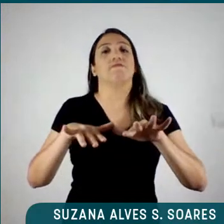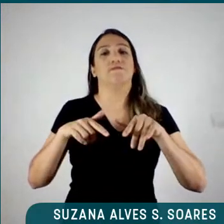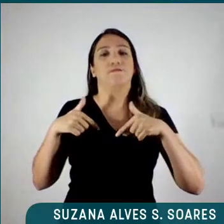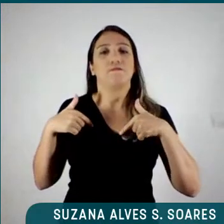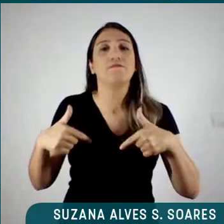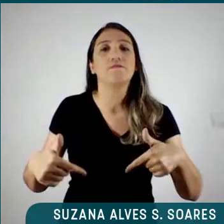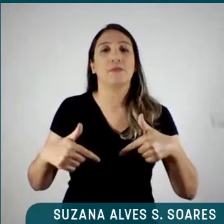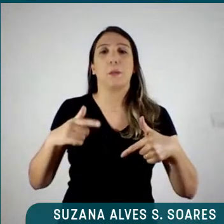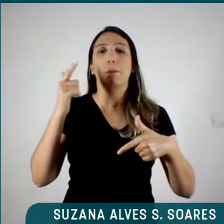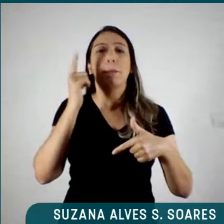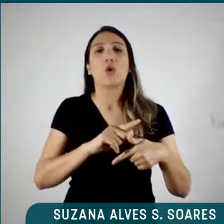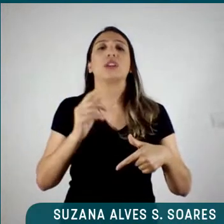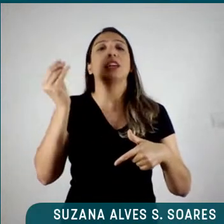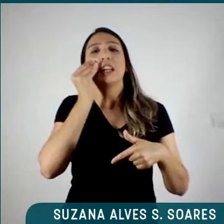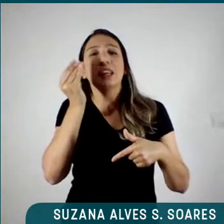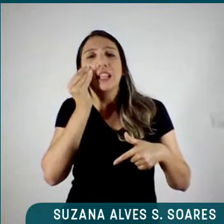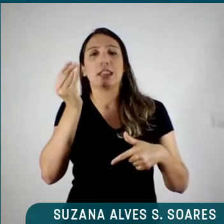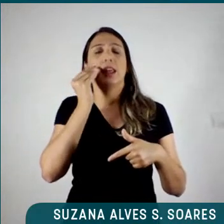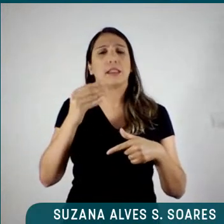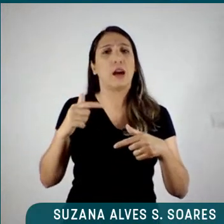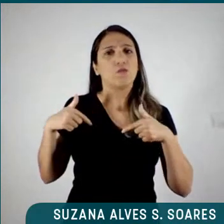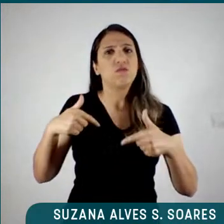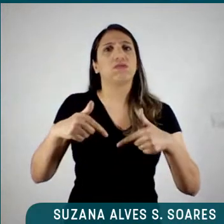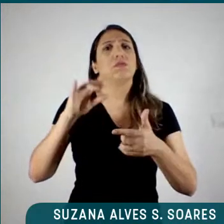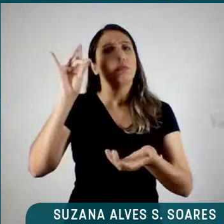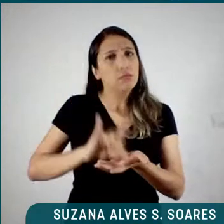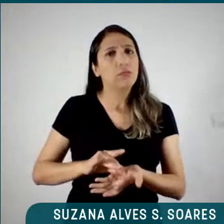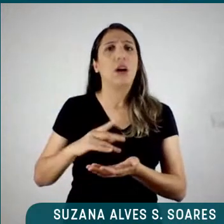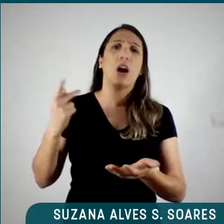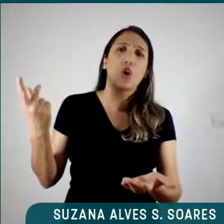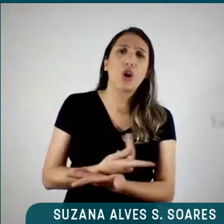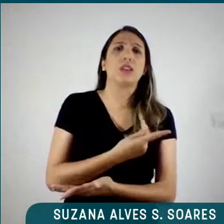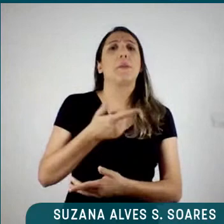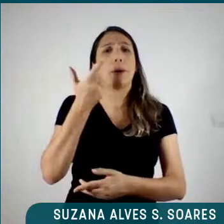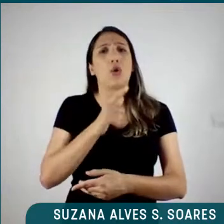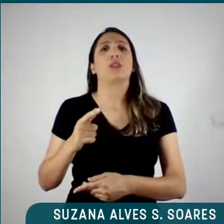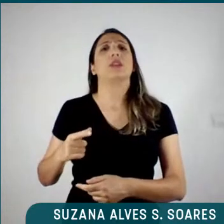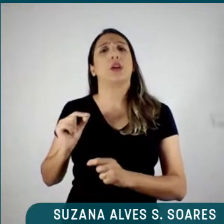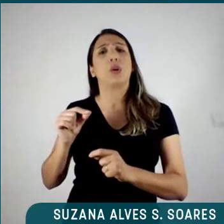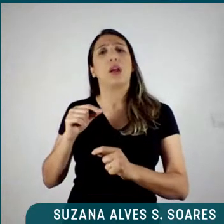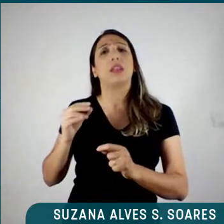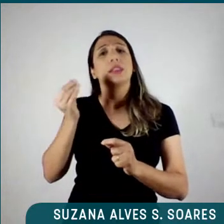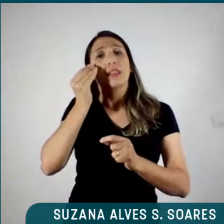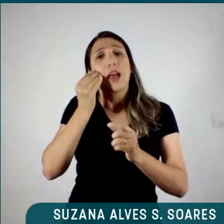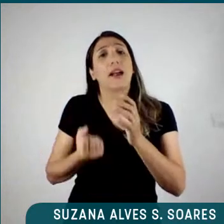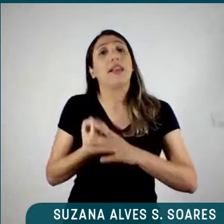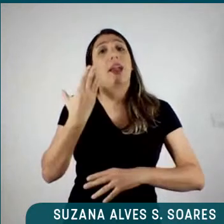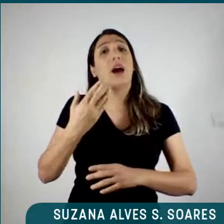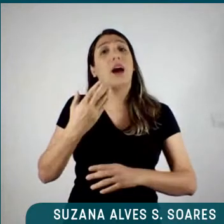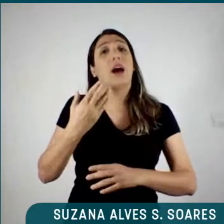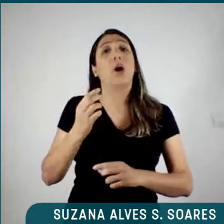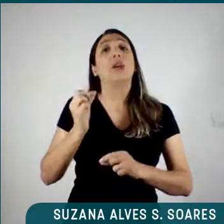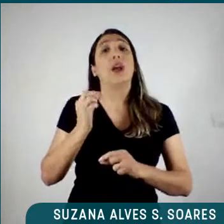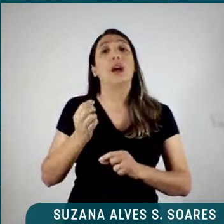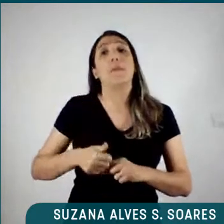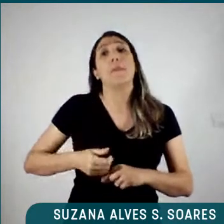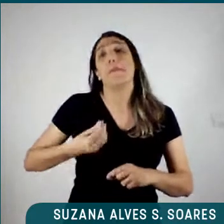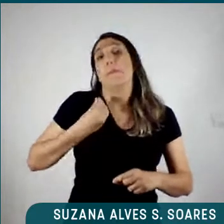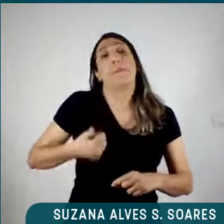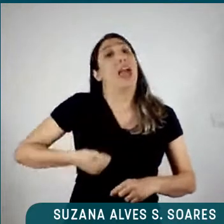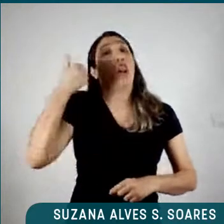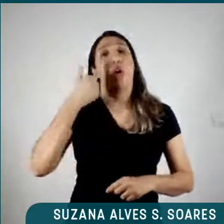African continent. So we have to work every day trying to burst this little bubble that we